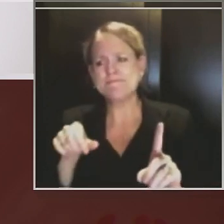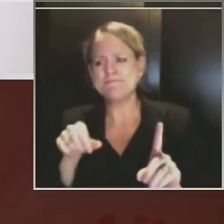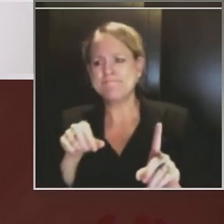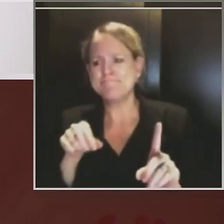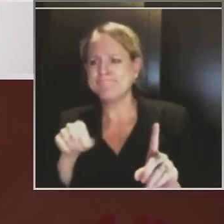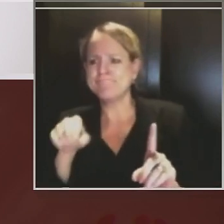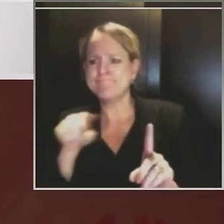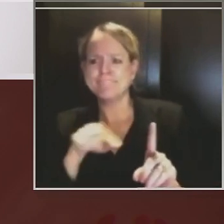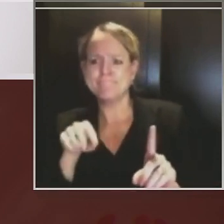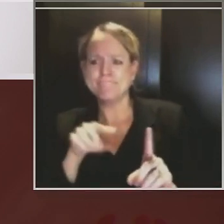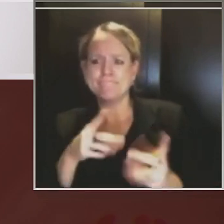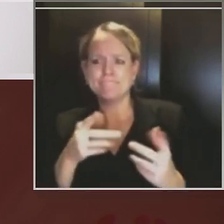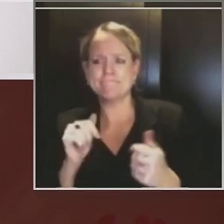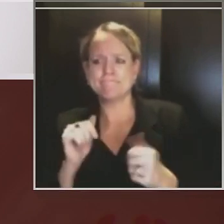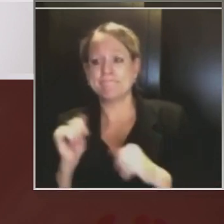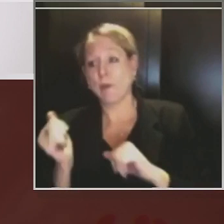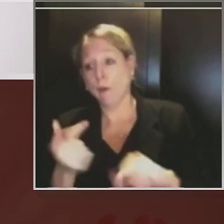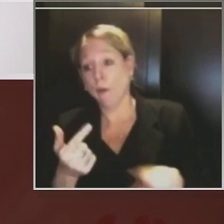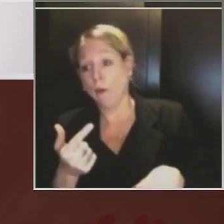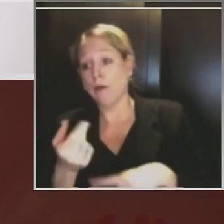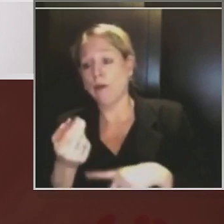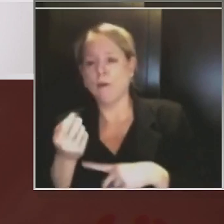today in terms of the state's death toll?